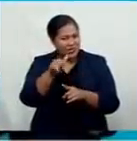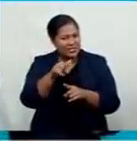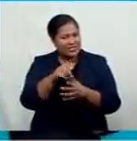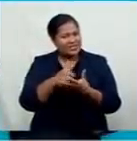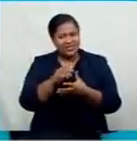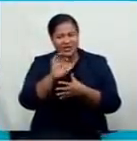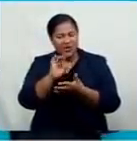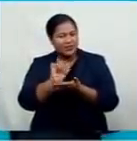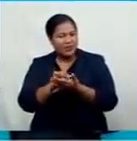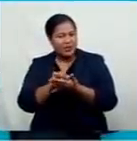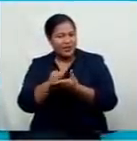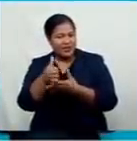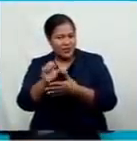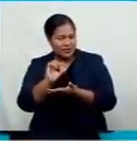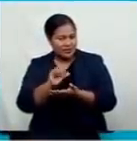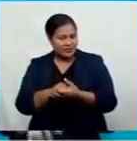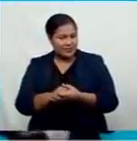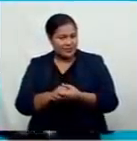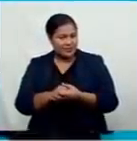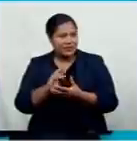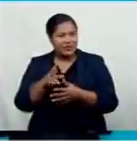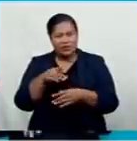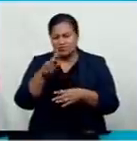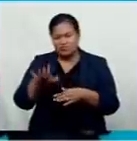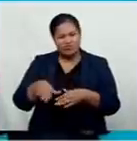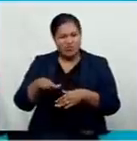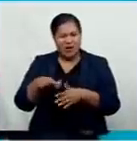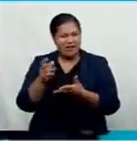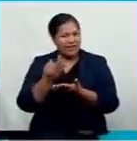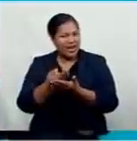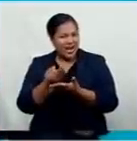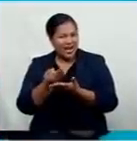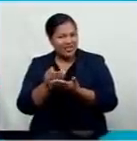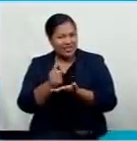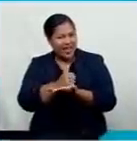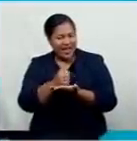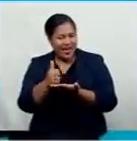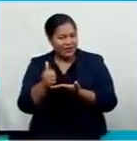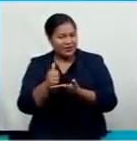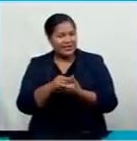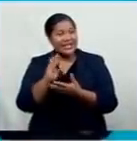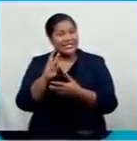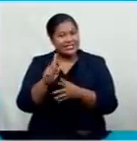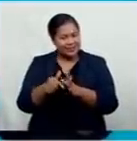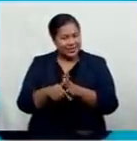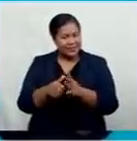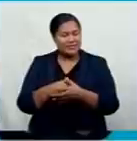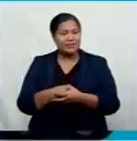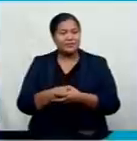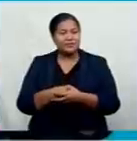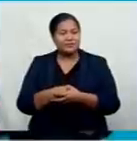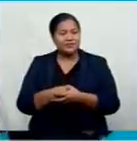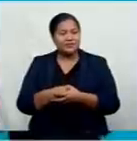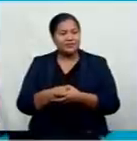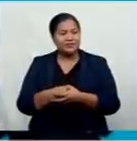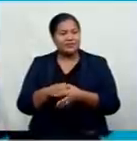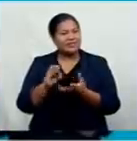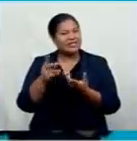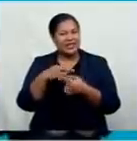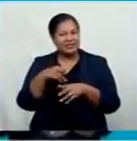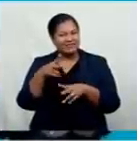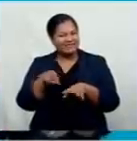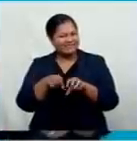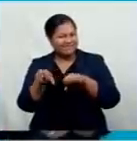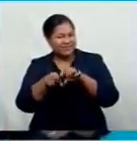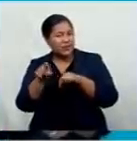nepotism, cronyism, poor financial accountability, and in some instances, Mr. Speaker, sir, outright fraud by the